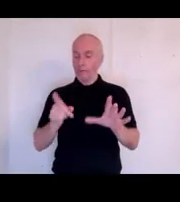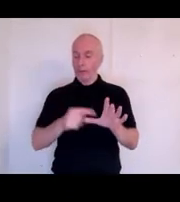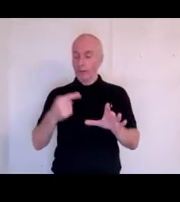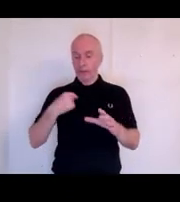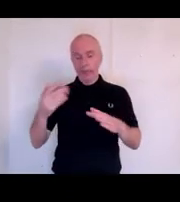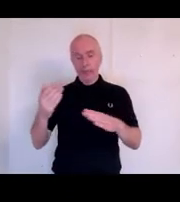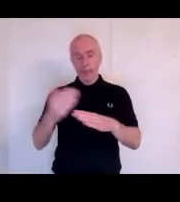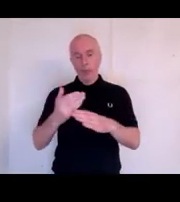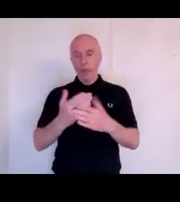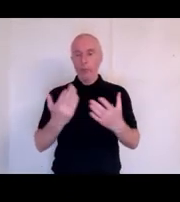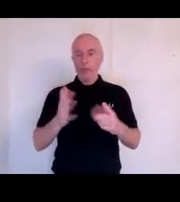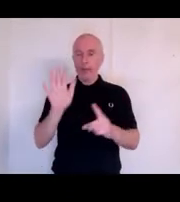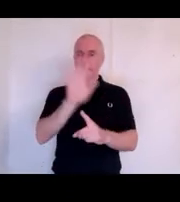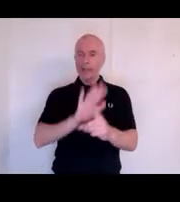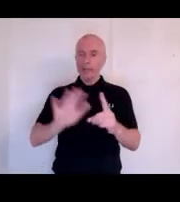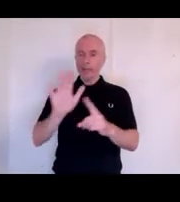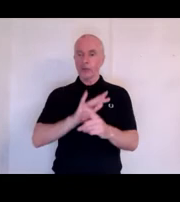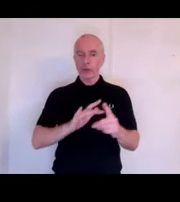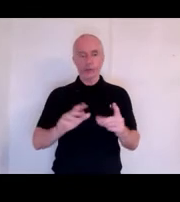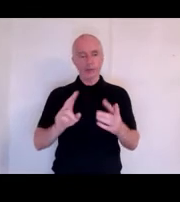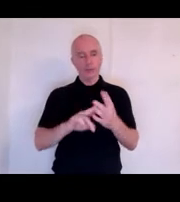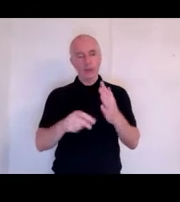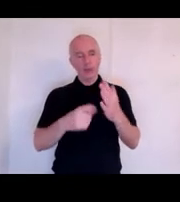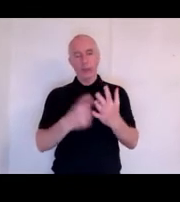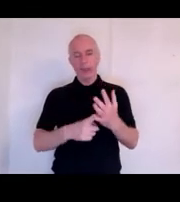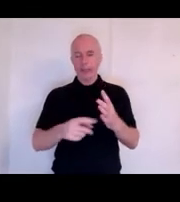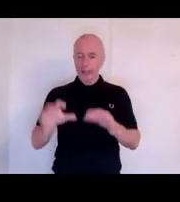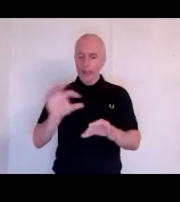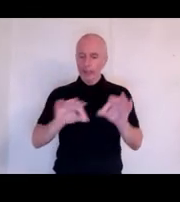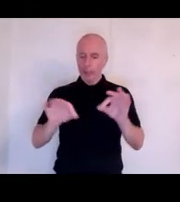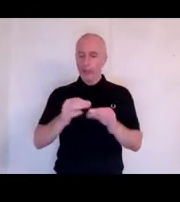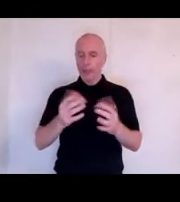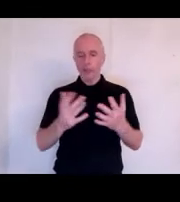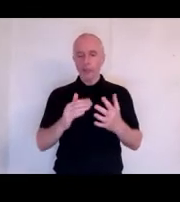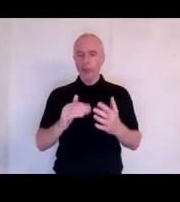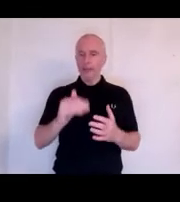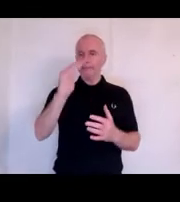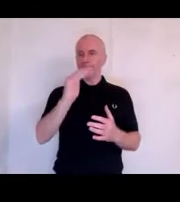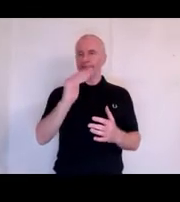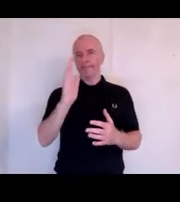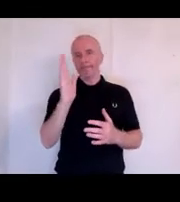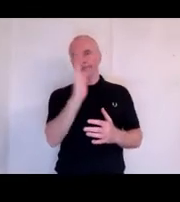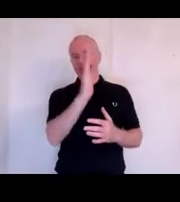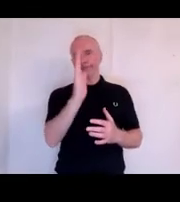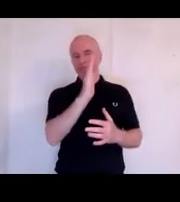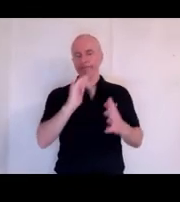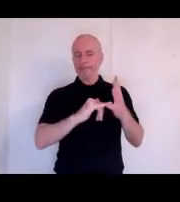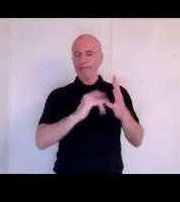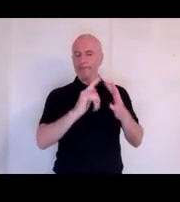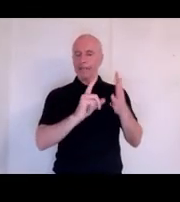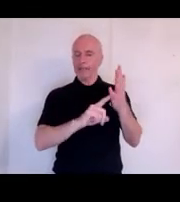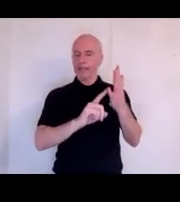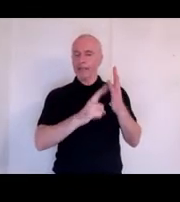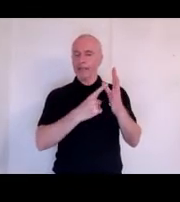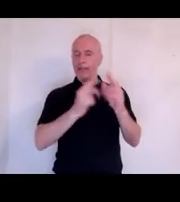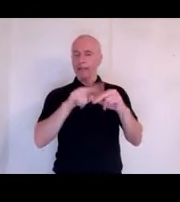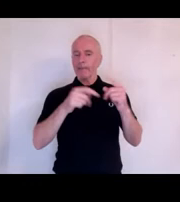National Nuclear Laboratory, based up at the Sellafield reprocessing plant in West Cumbria as a nuclear physicist.